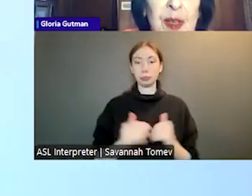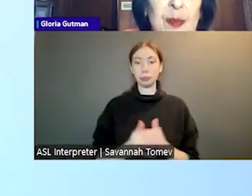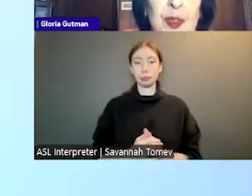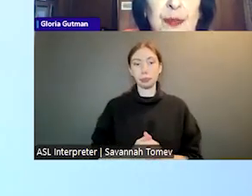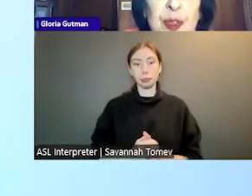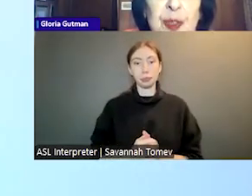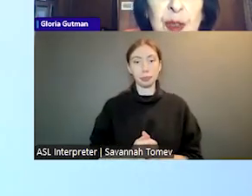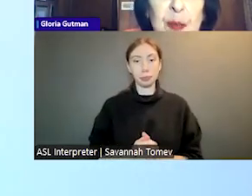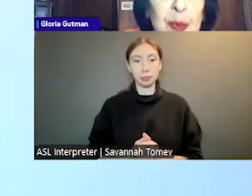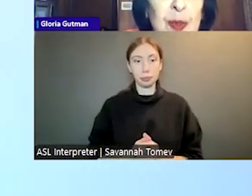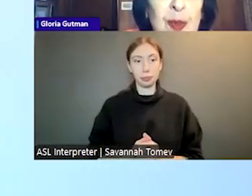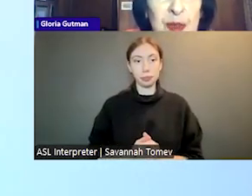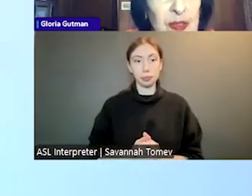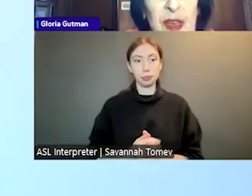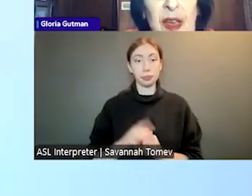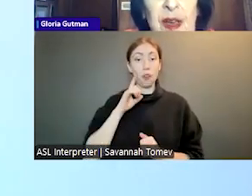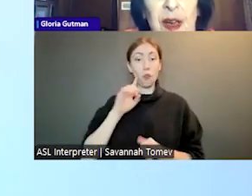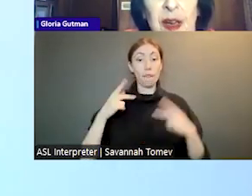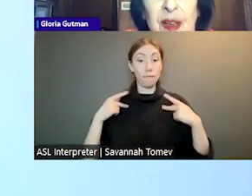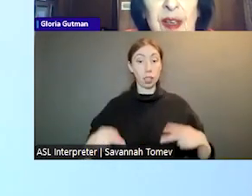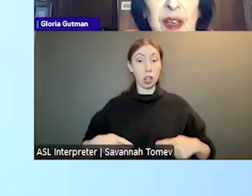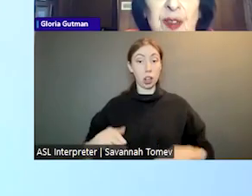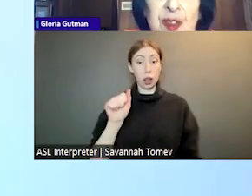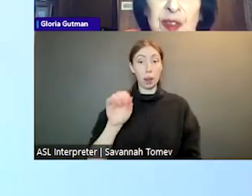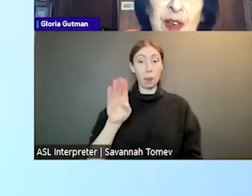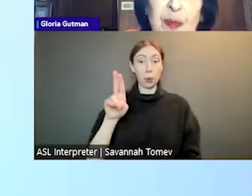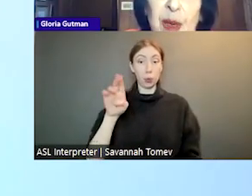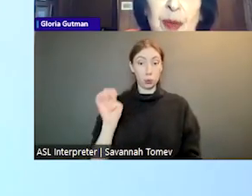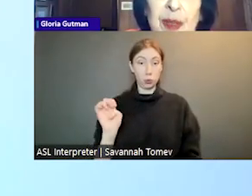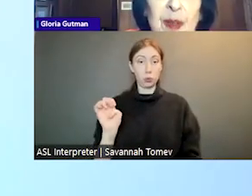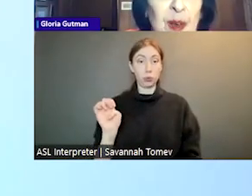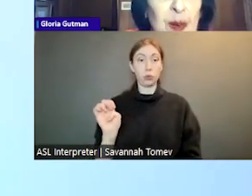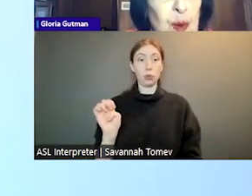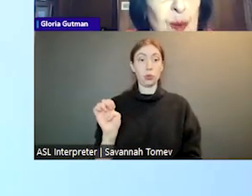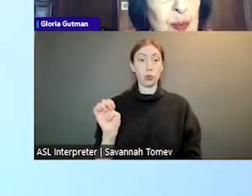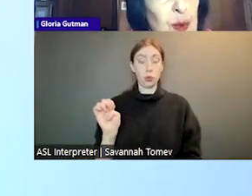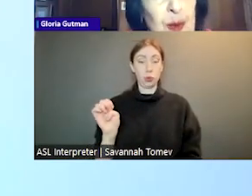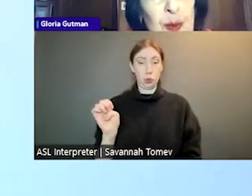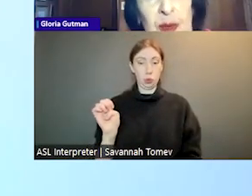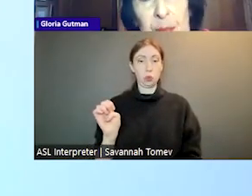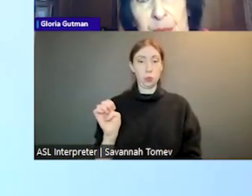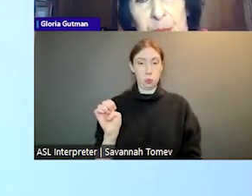When it comes to physical abuse, again, it's in married or